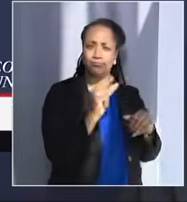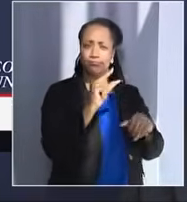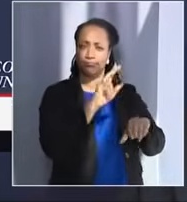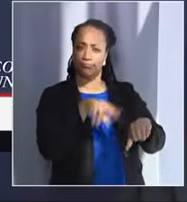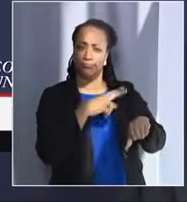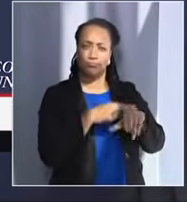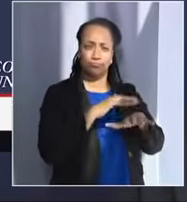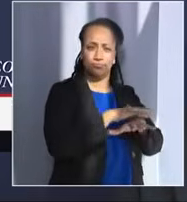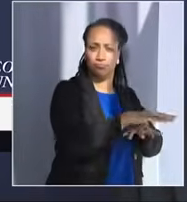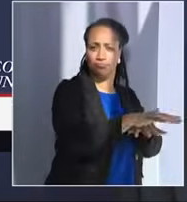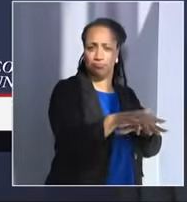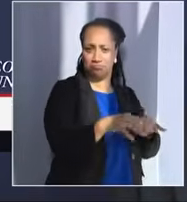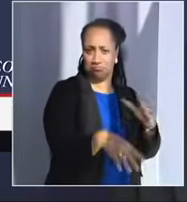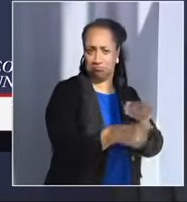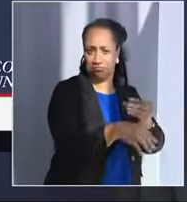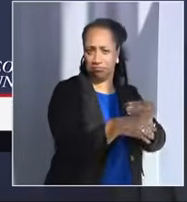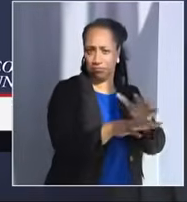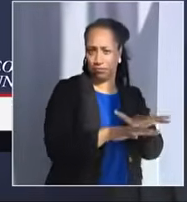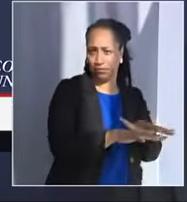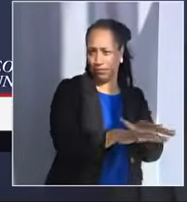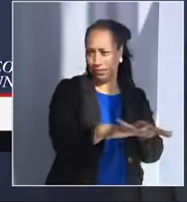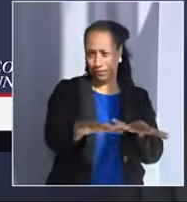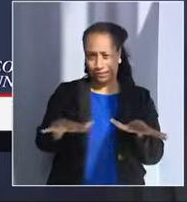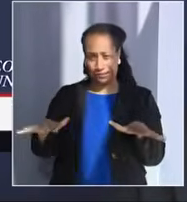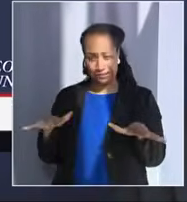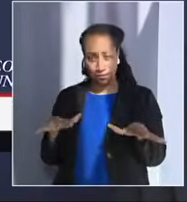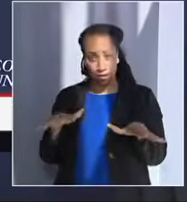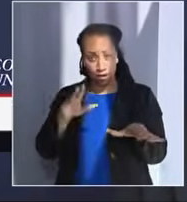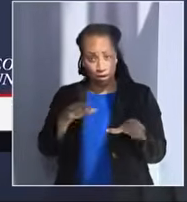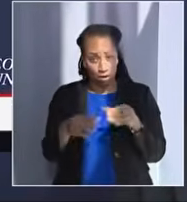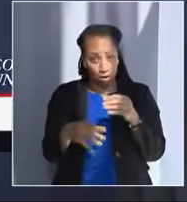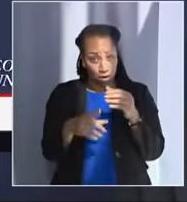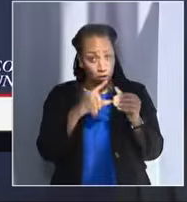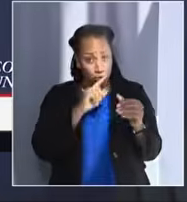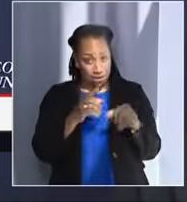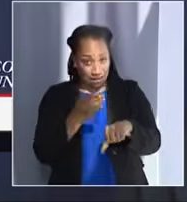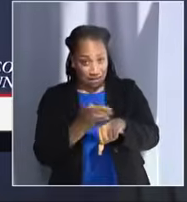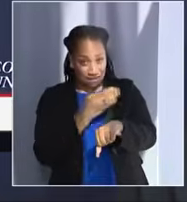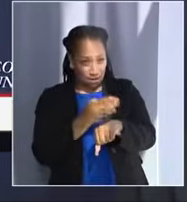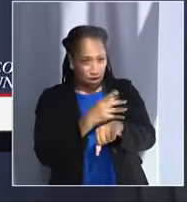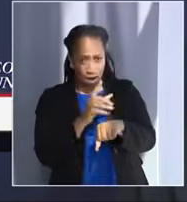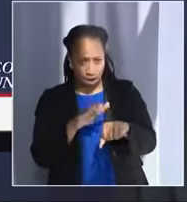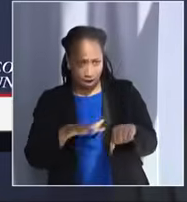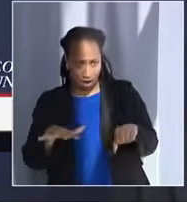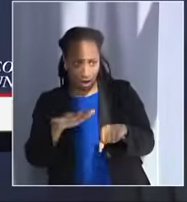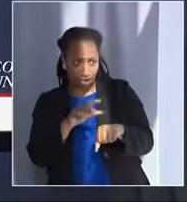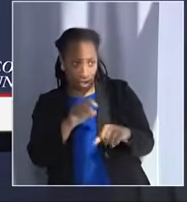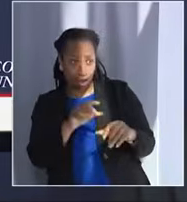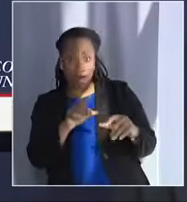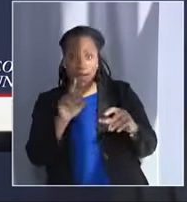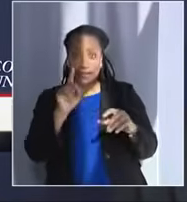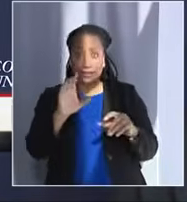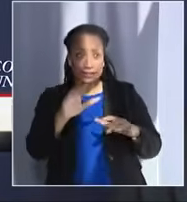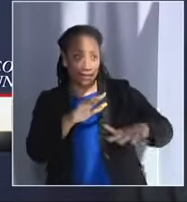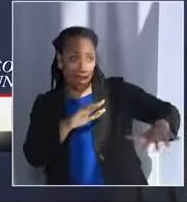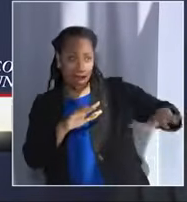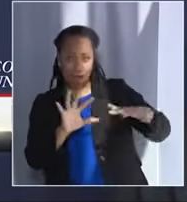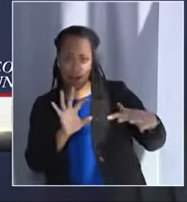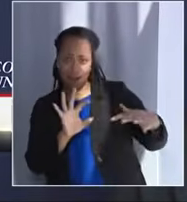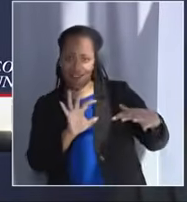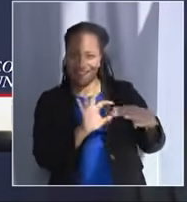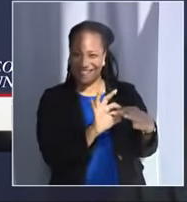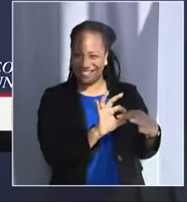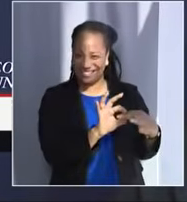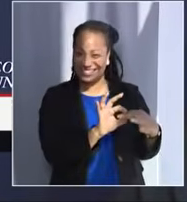East community here in Washington, D.C. We believe it will support and enhance the work of our students, faculty, and staff for years to come.